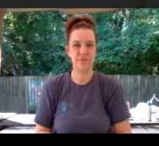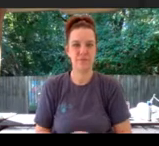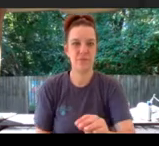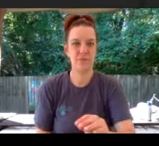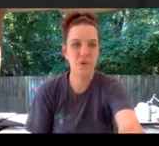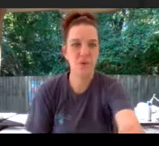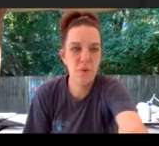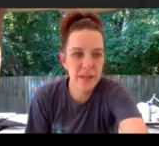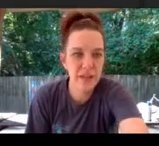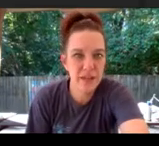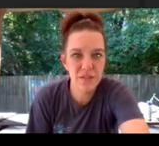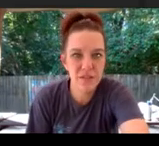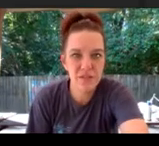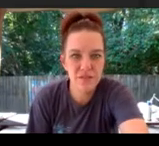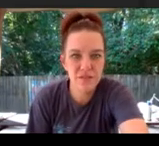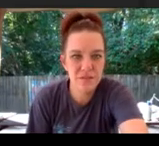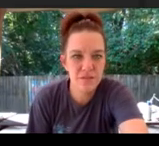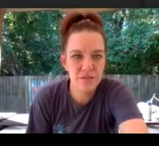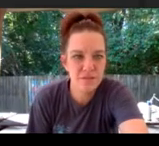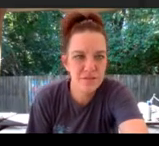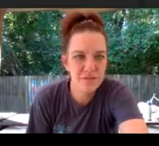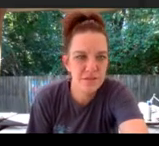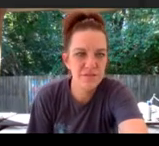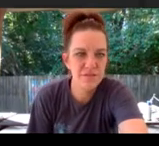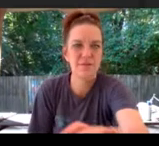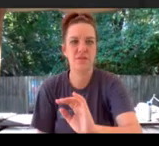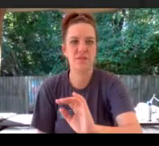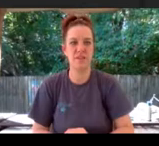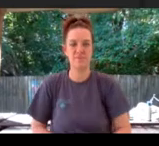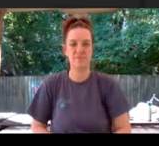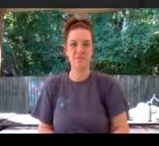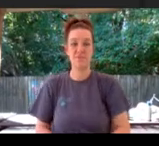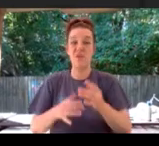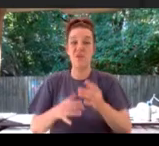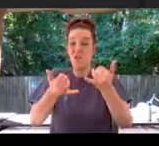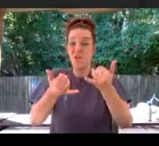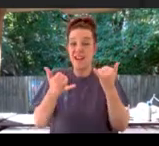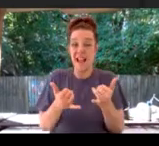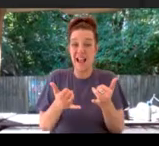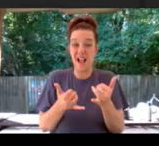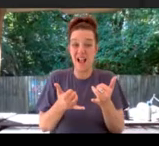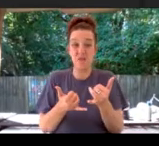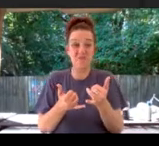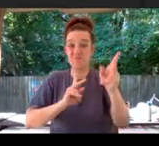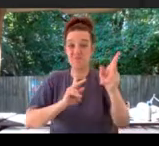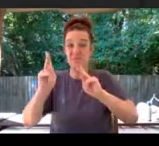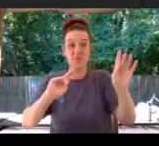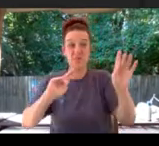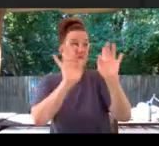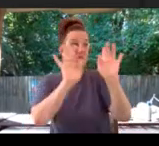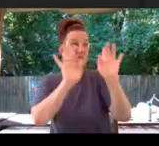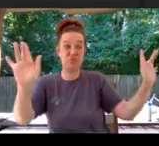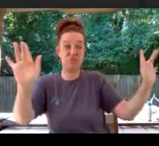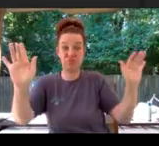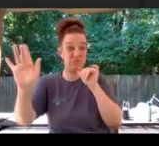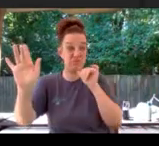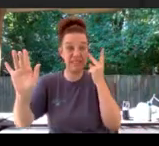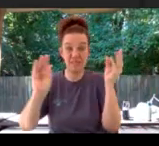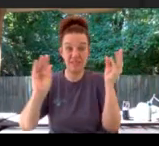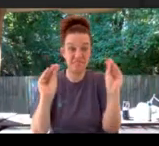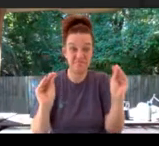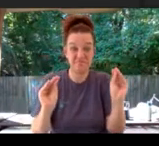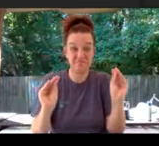For now, at least, the coast was clear. Miles had had a mixture